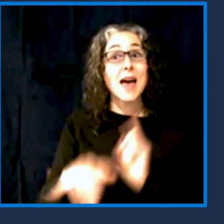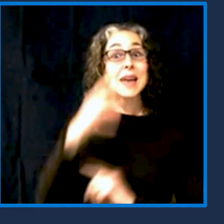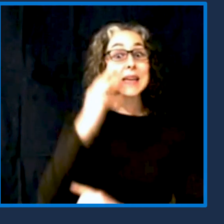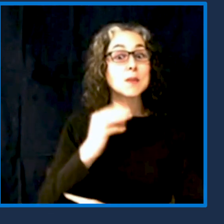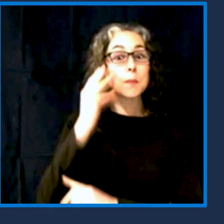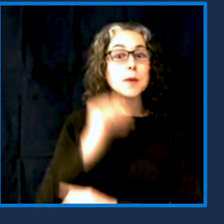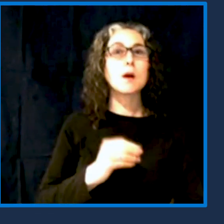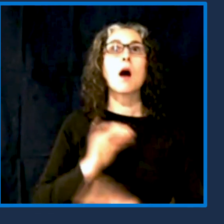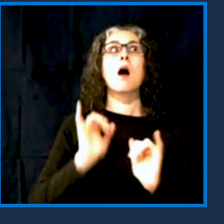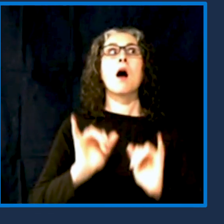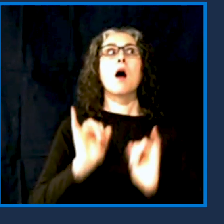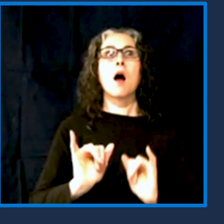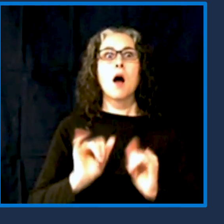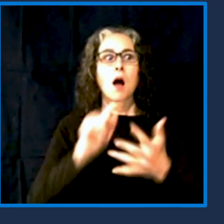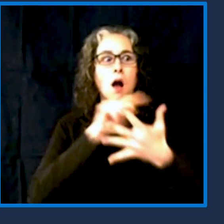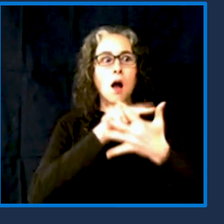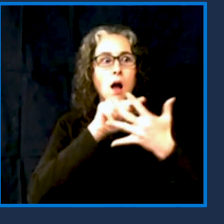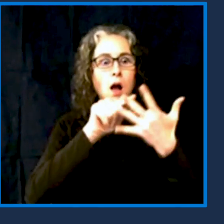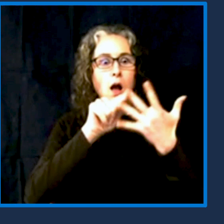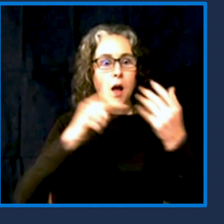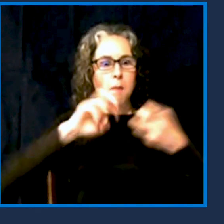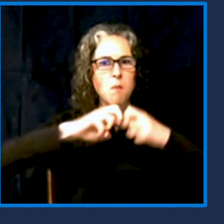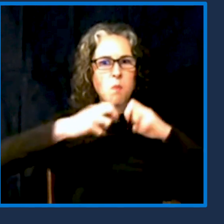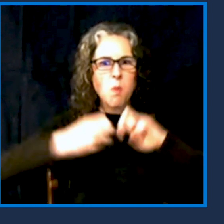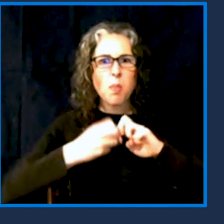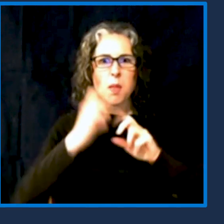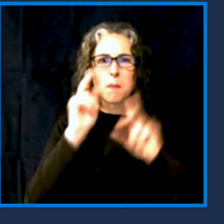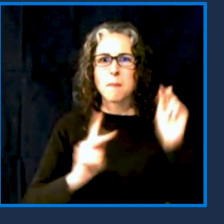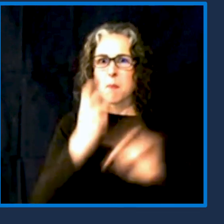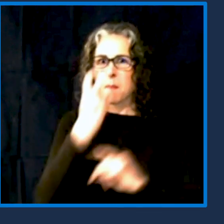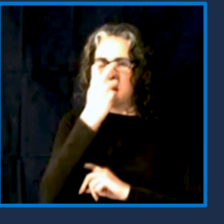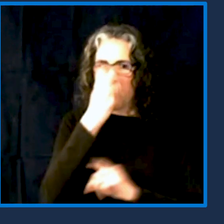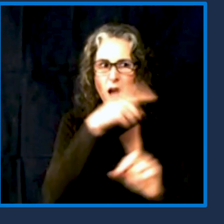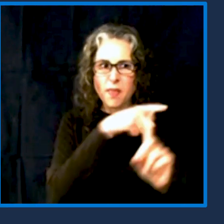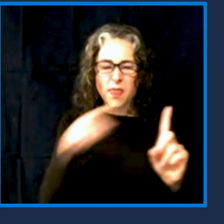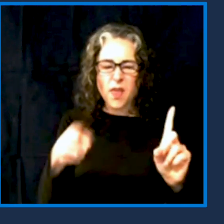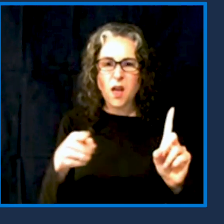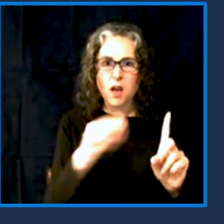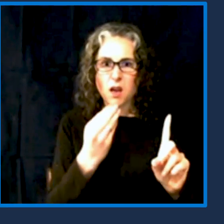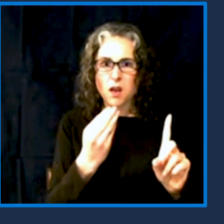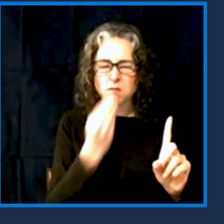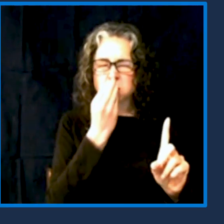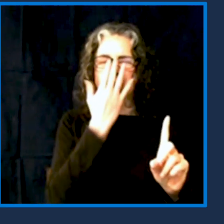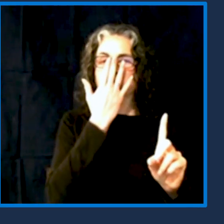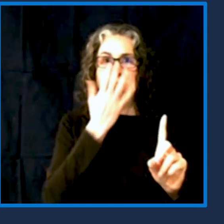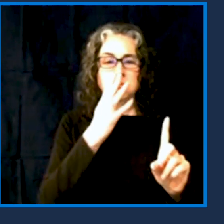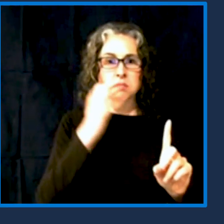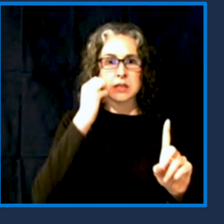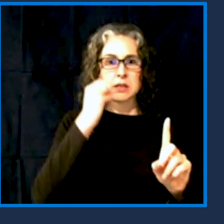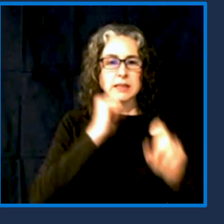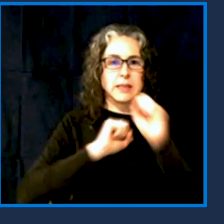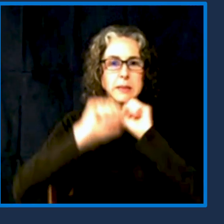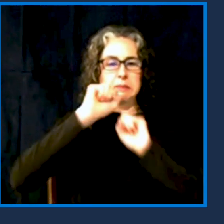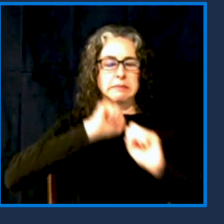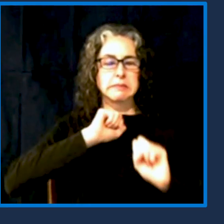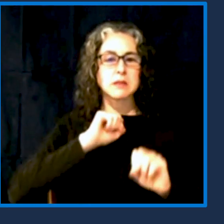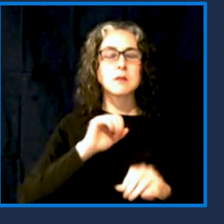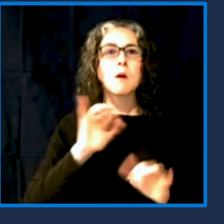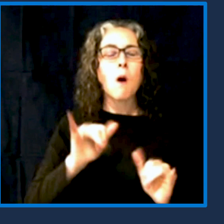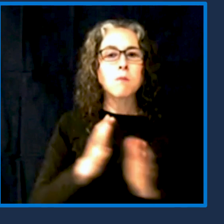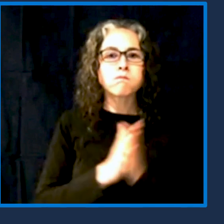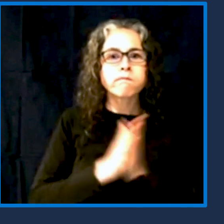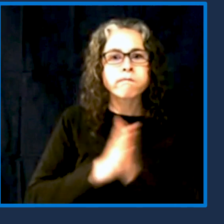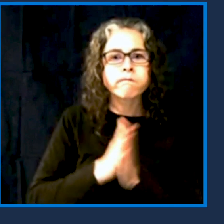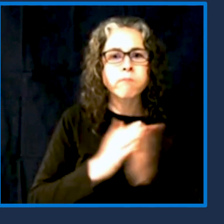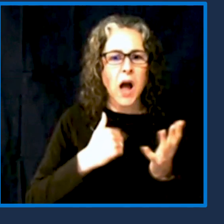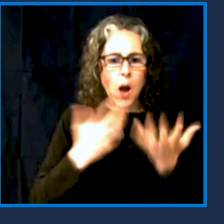eyes to a number of problems that blind people face today. And, I was super passionate about trying to